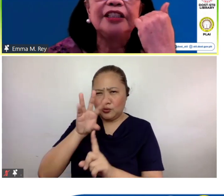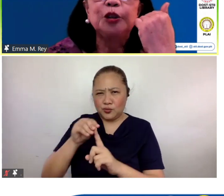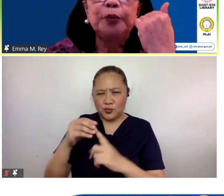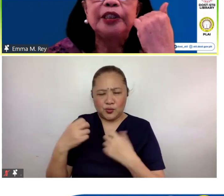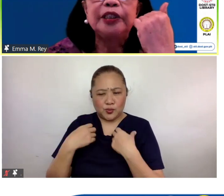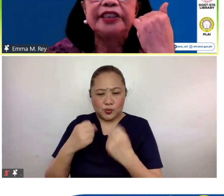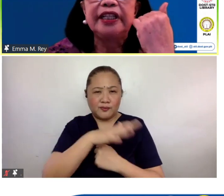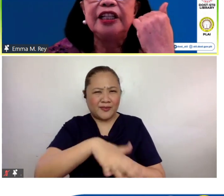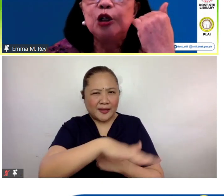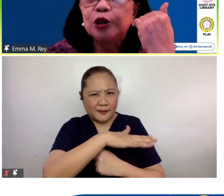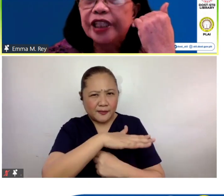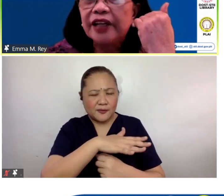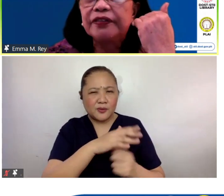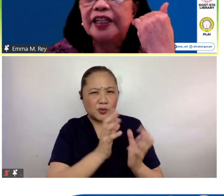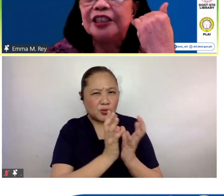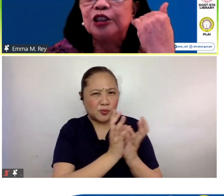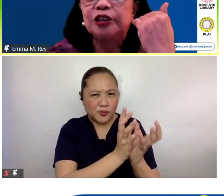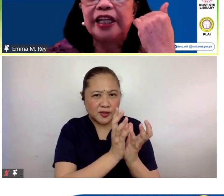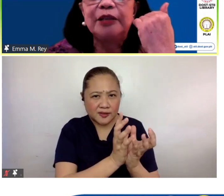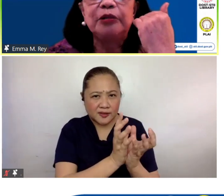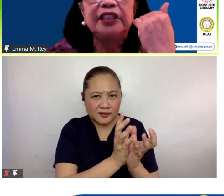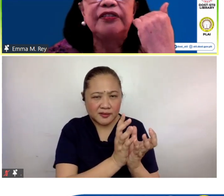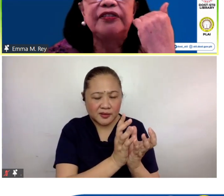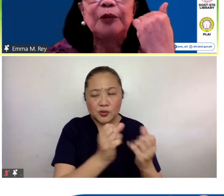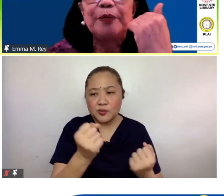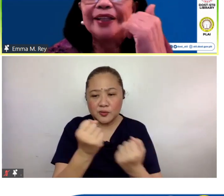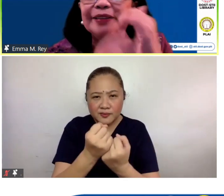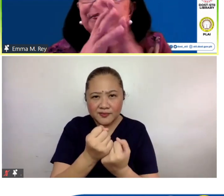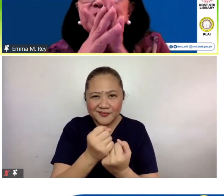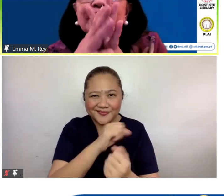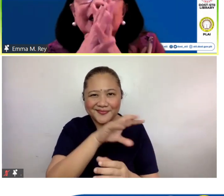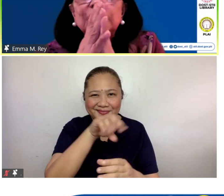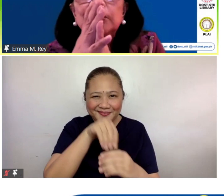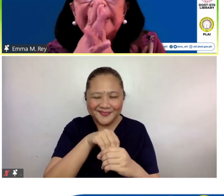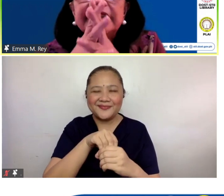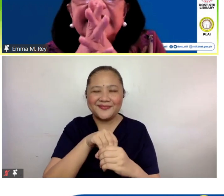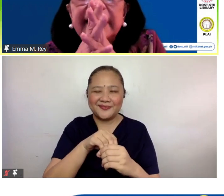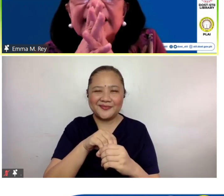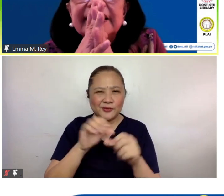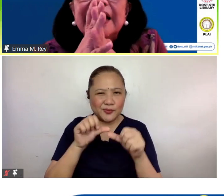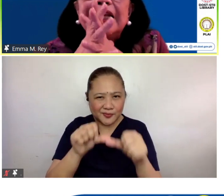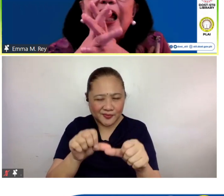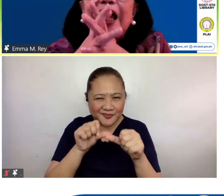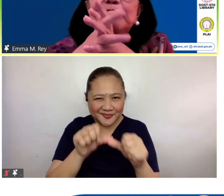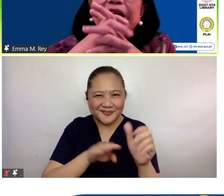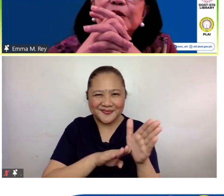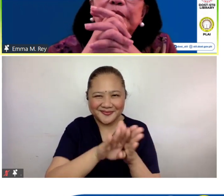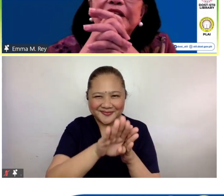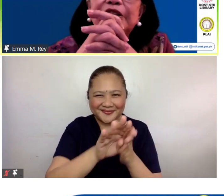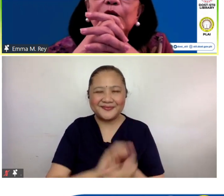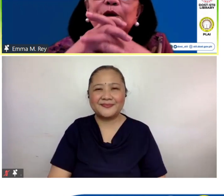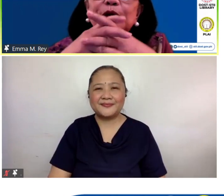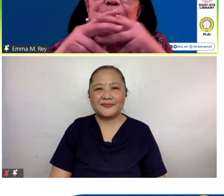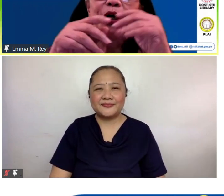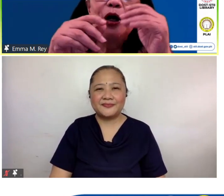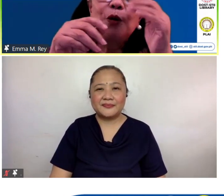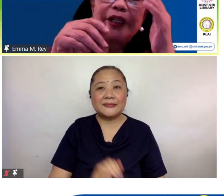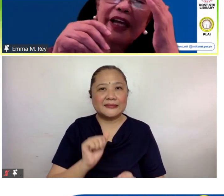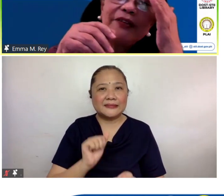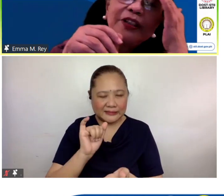communities and supports inclusive and sustainable development. So that's it. Libraries build